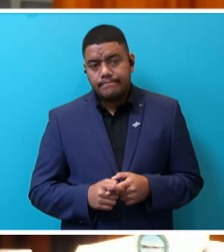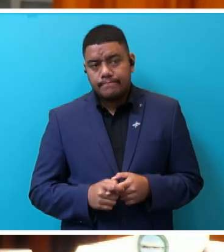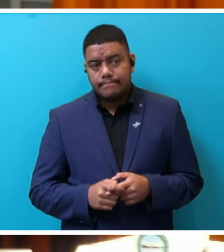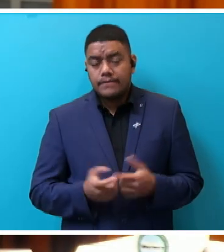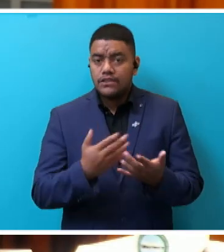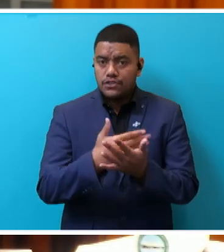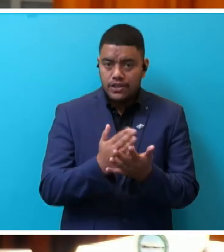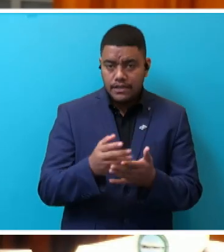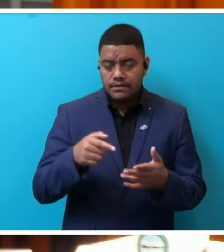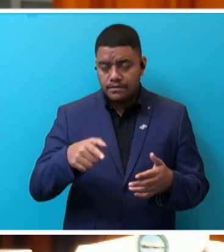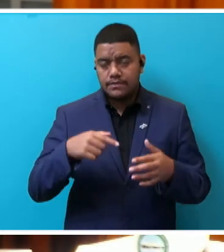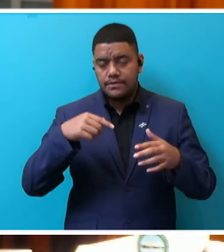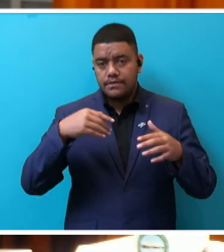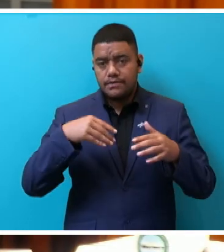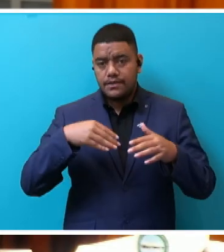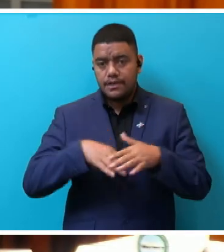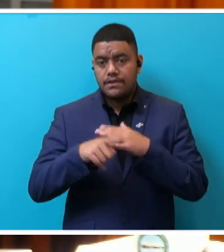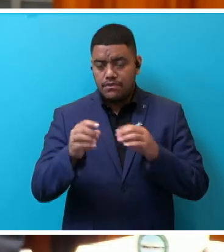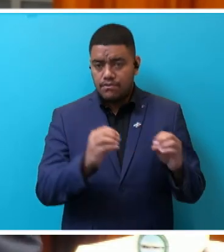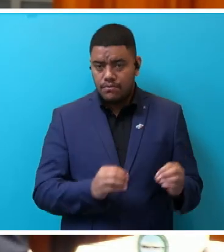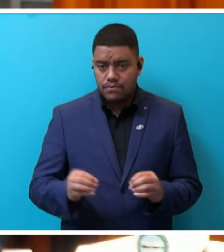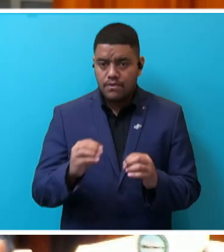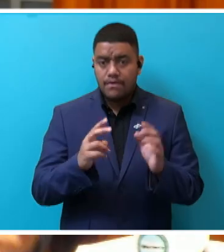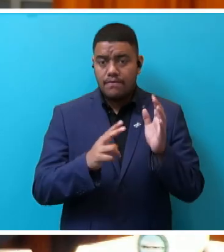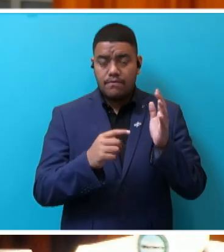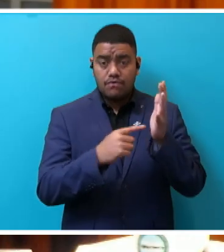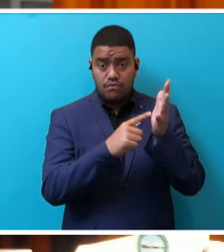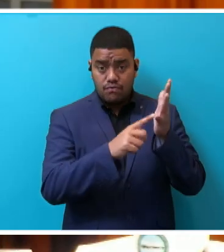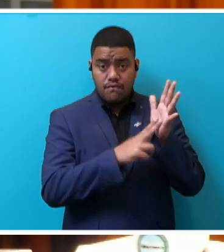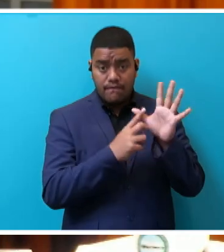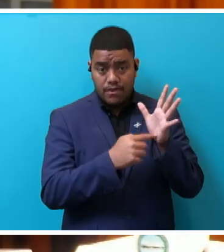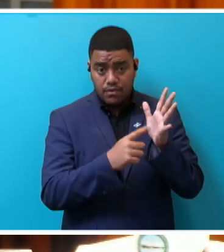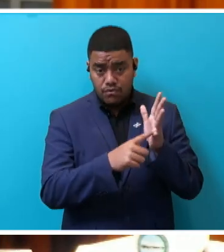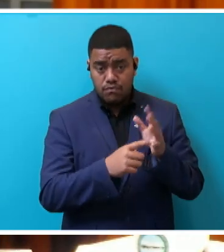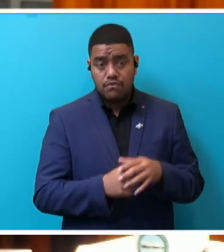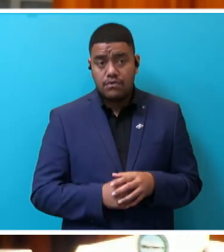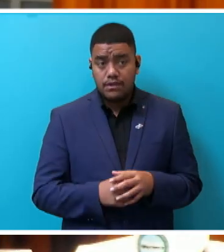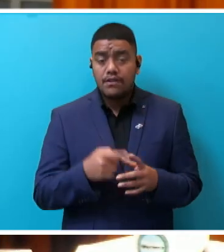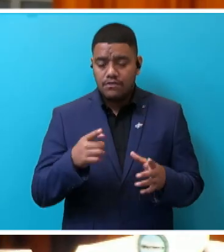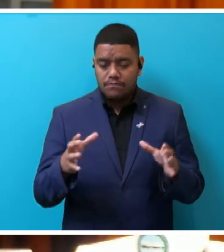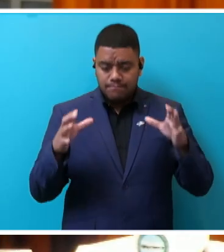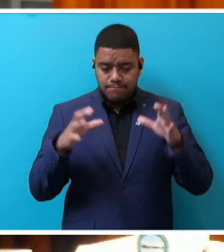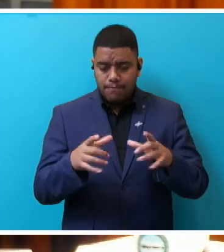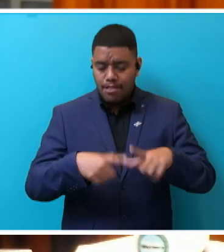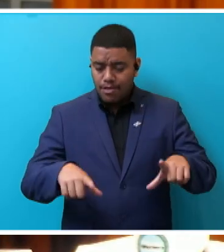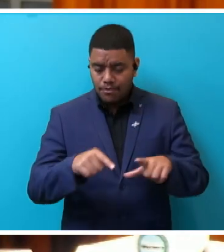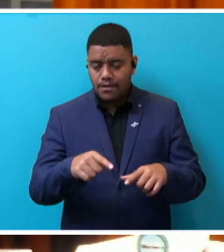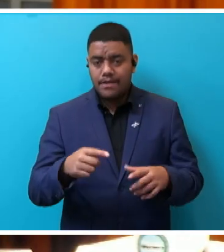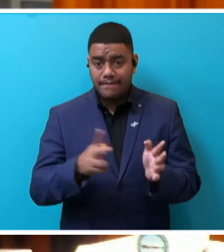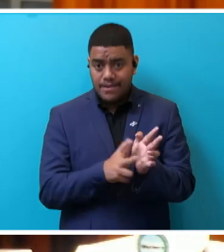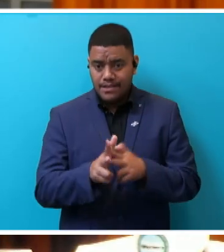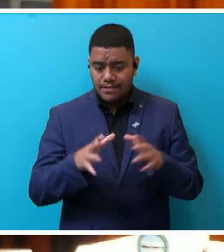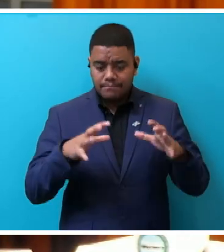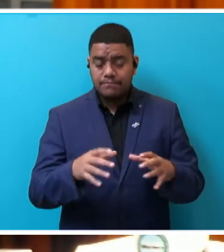shared out here in the operation in Tuvalu, to be contained within the local community in and around Wailepu,